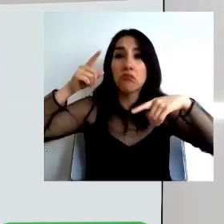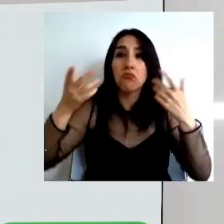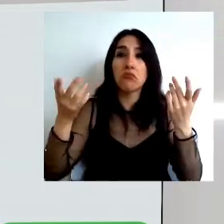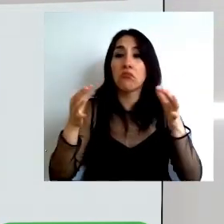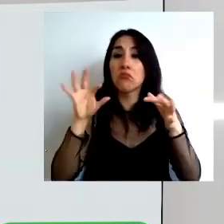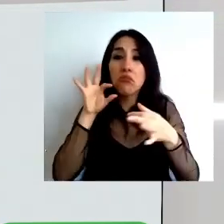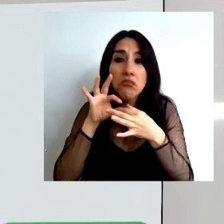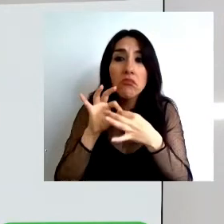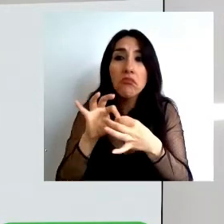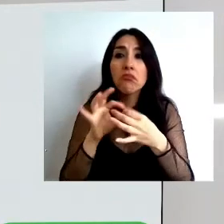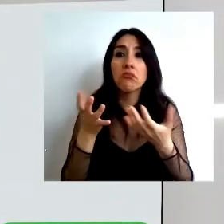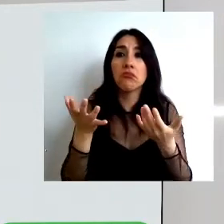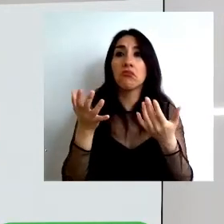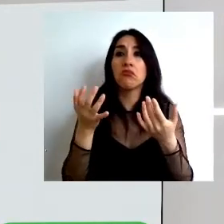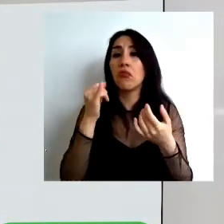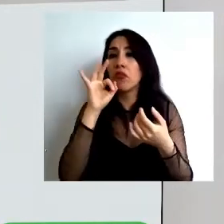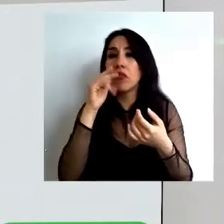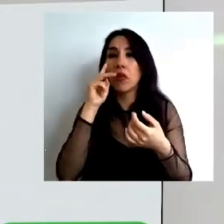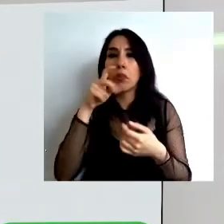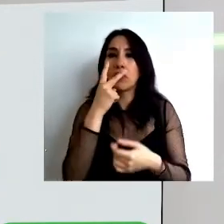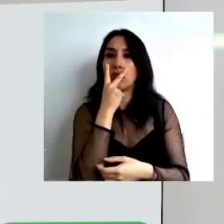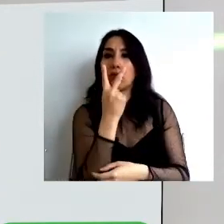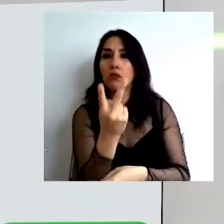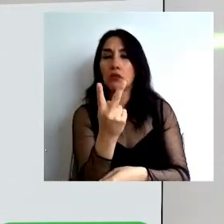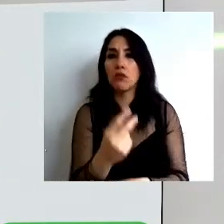are less dependent on partners.